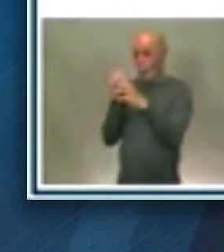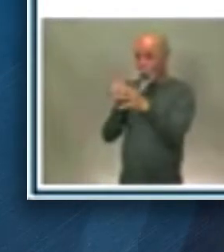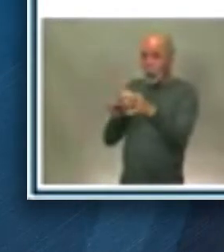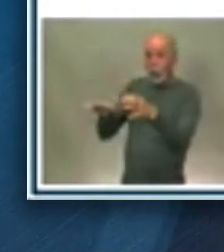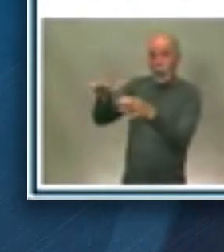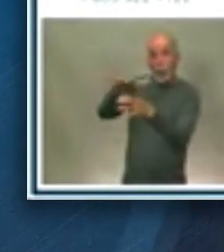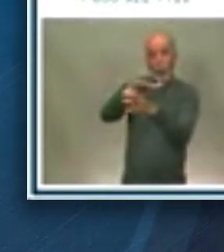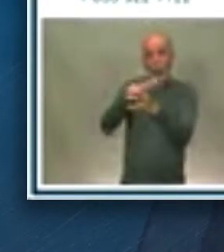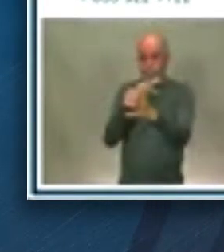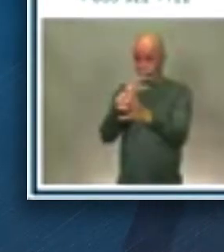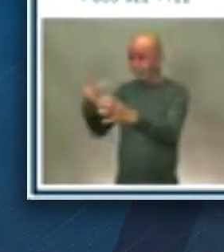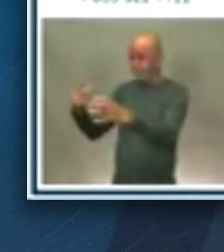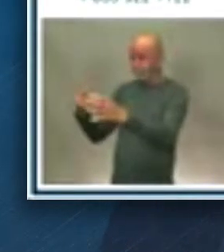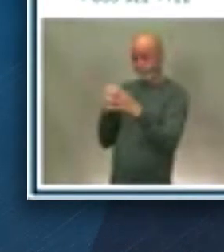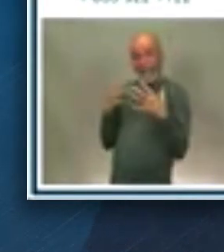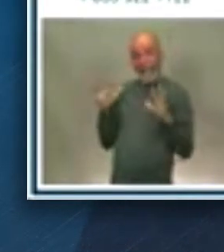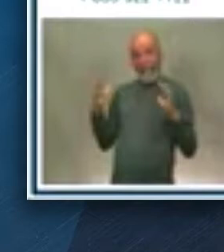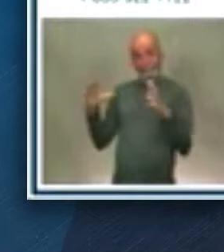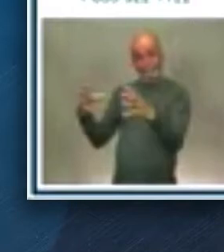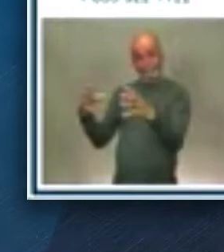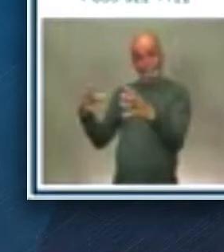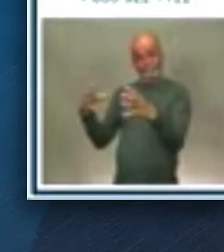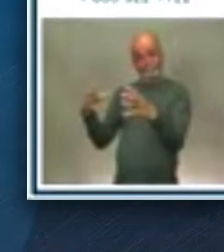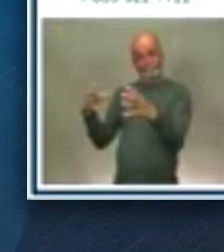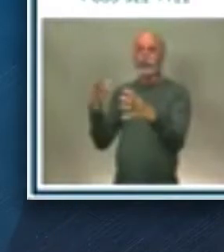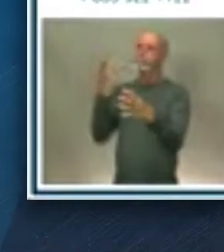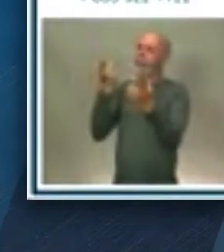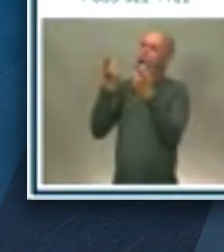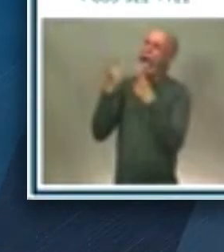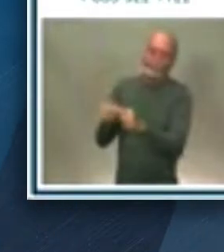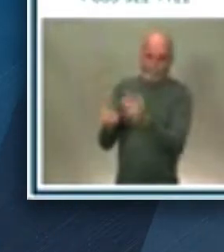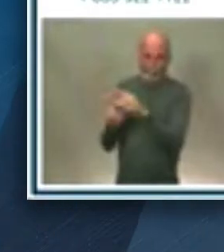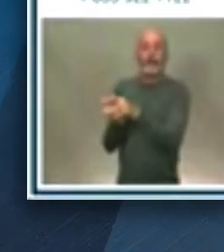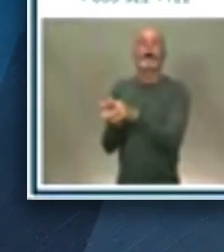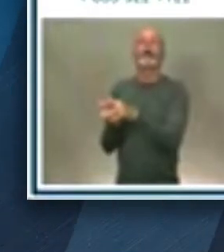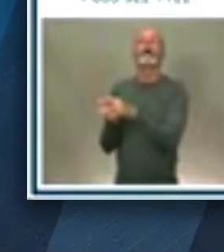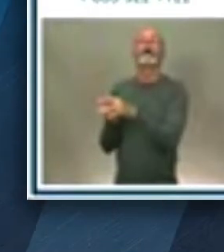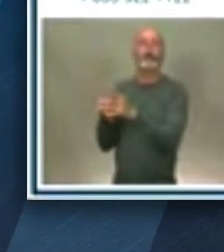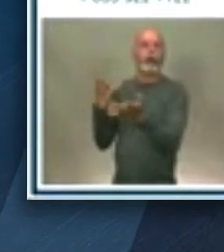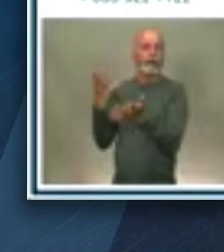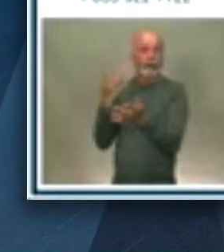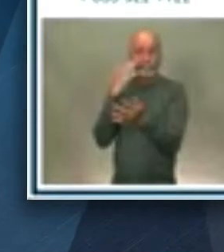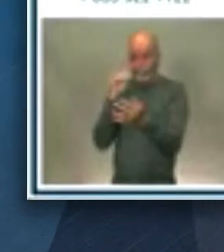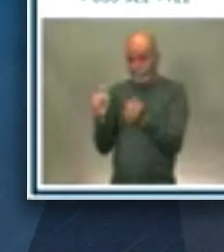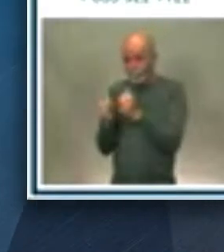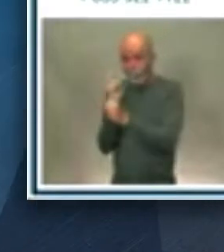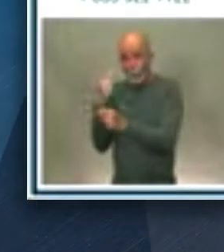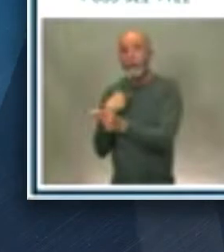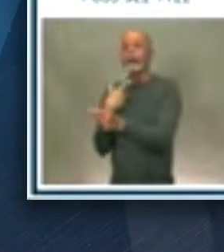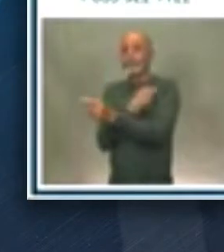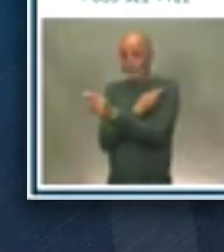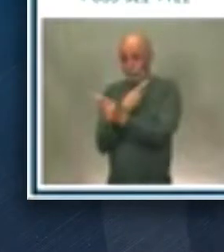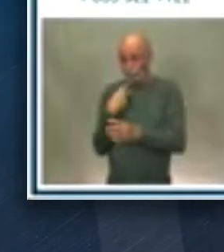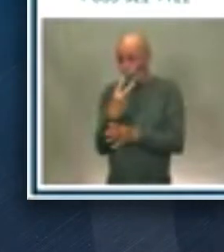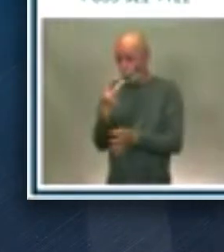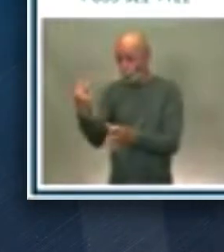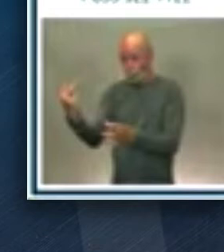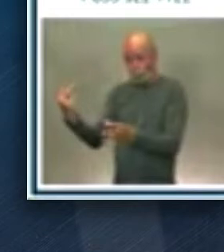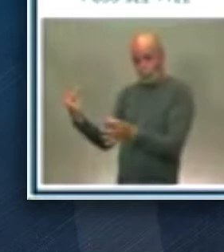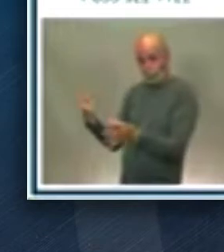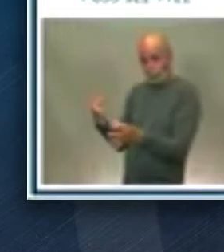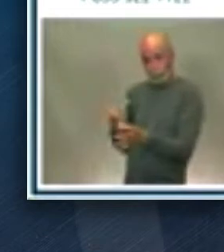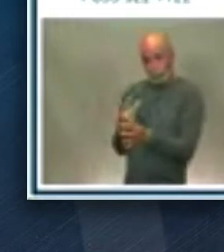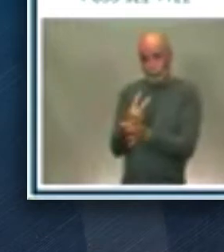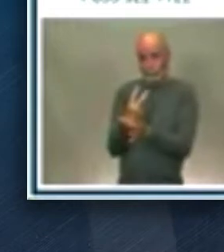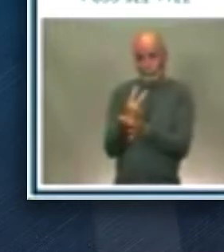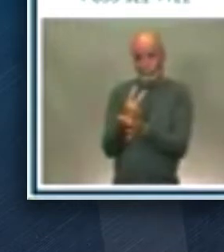of the cases will be breakthrough cases. It's just simple math. If most people are fully vaccinated, then most of your cases